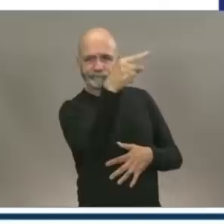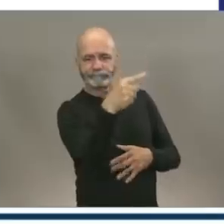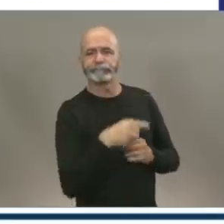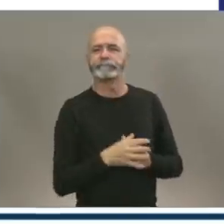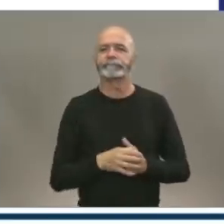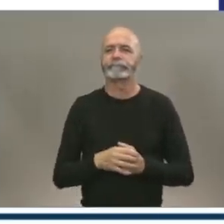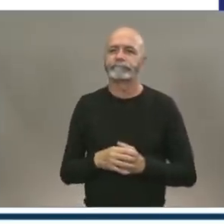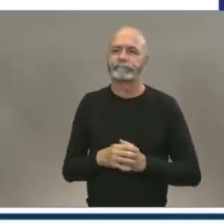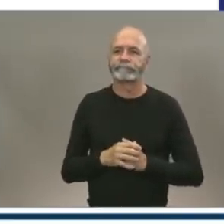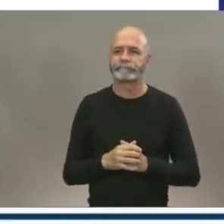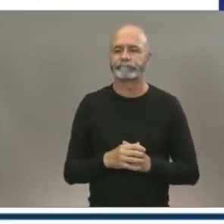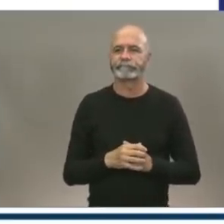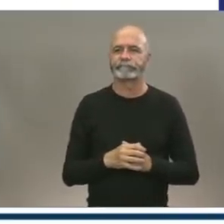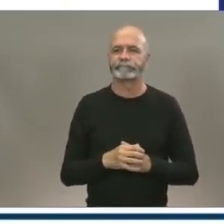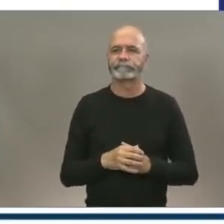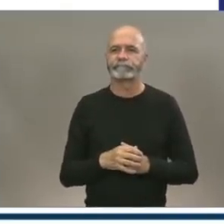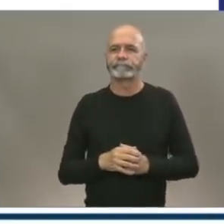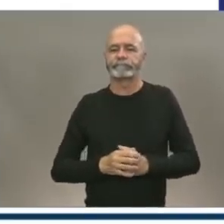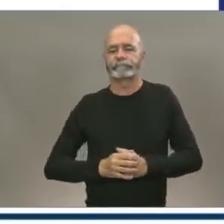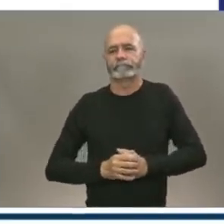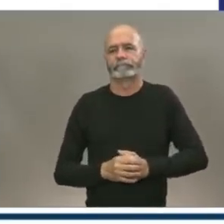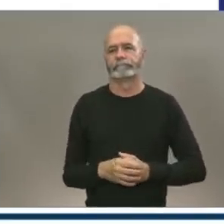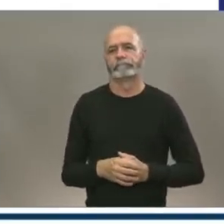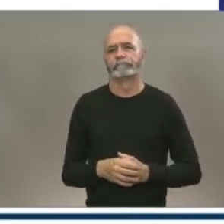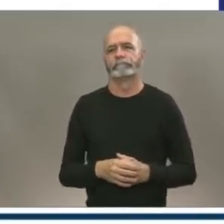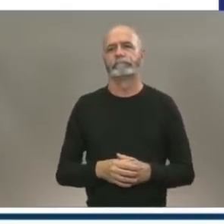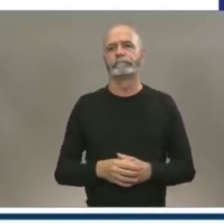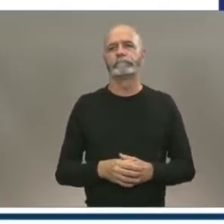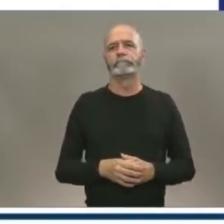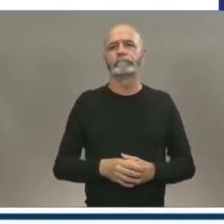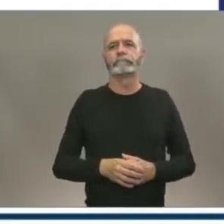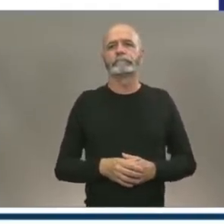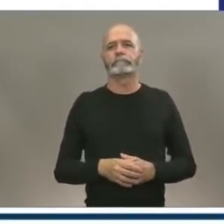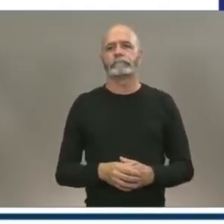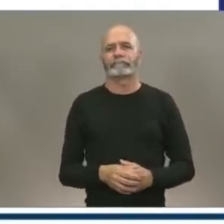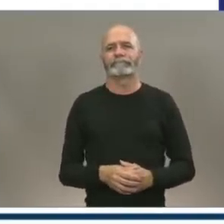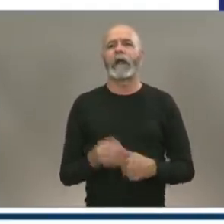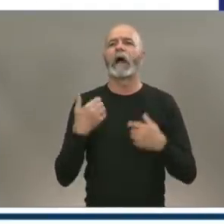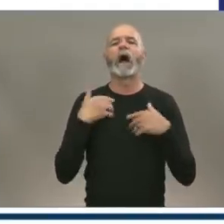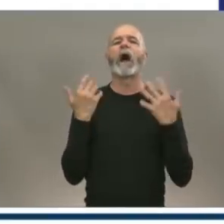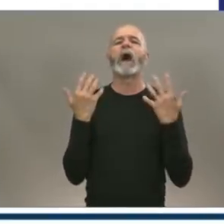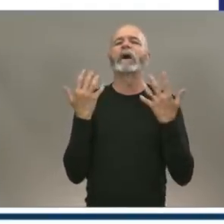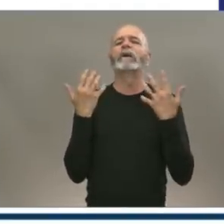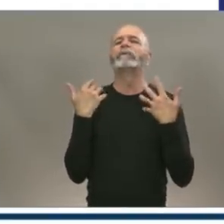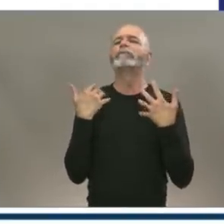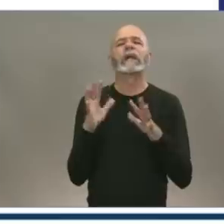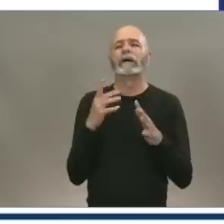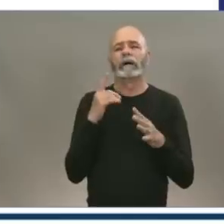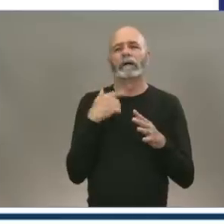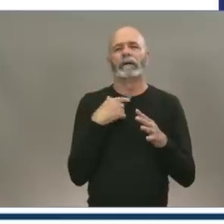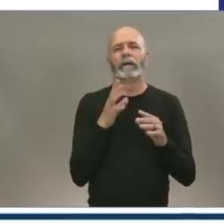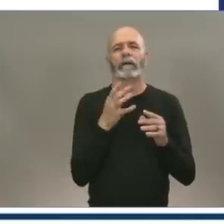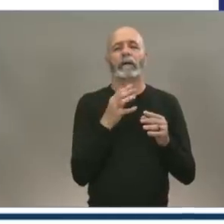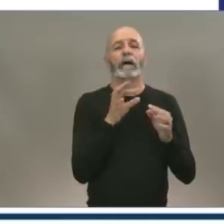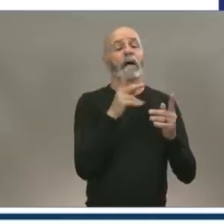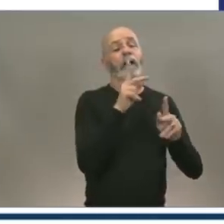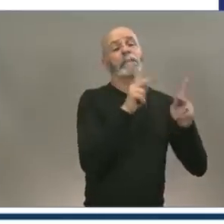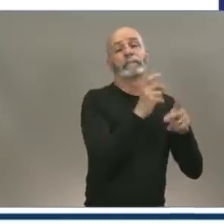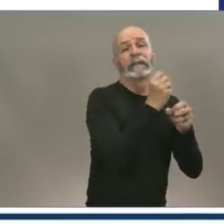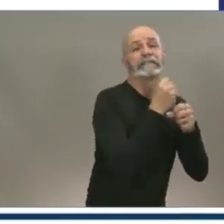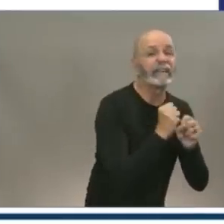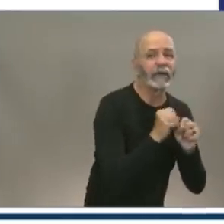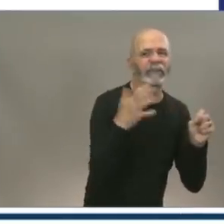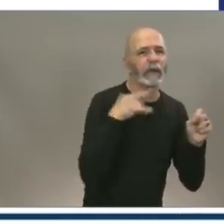alerts on this, and the fact that we try to balance stigma against public safety. Clearly, in this case, it appears not to have